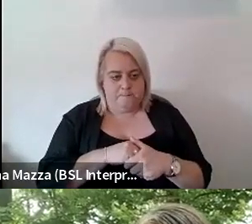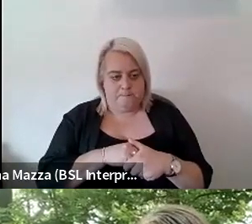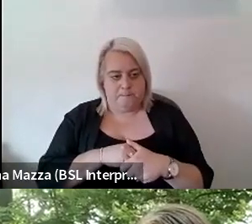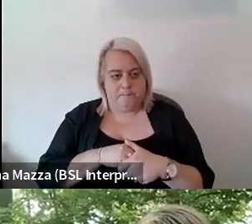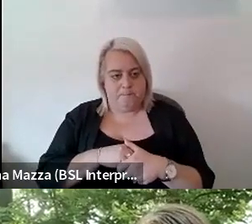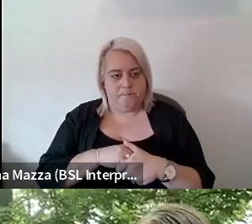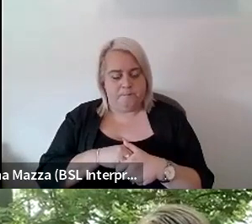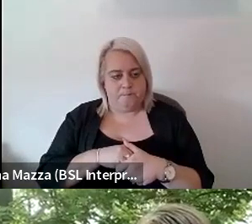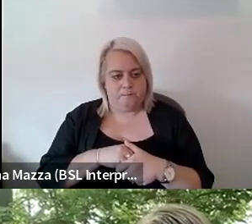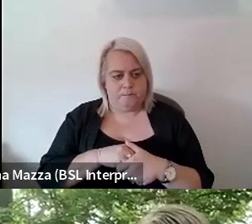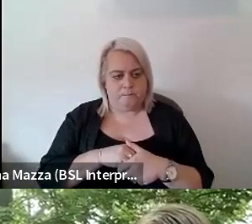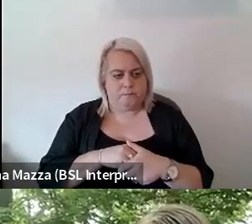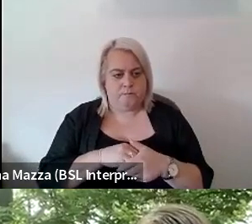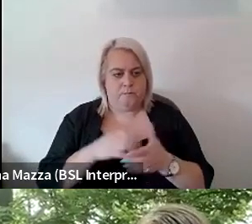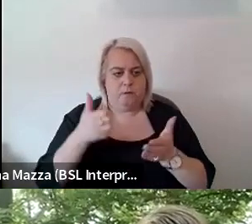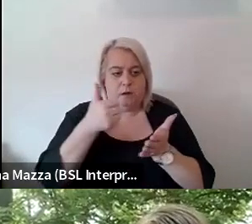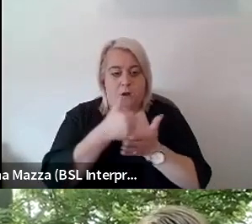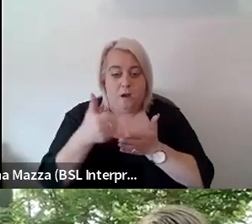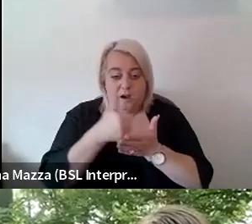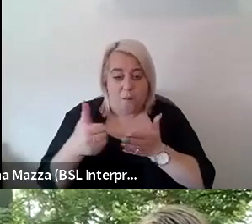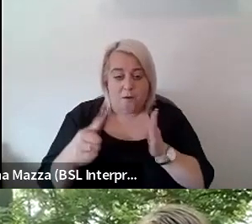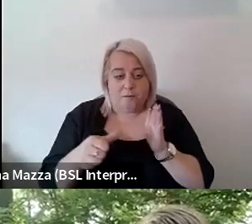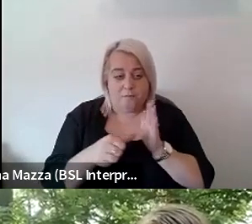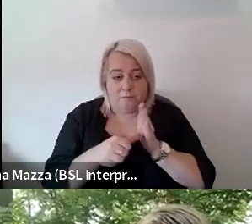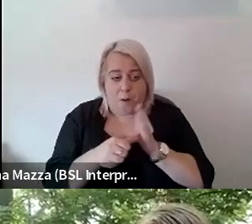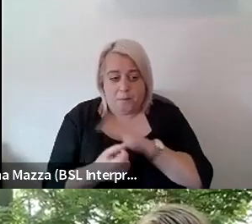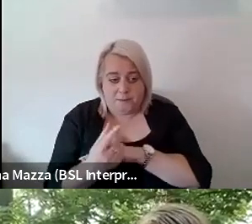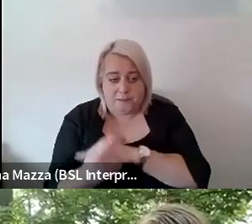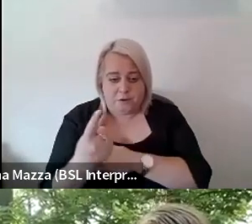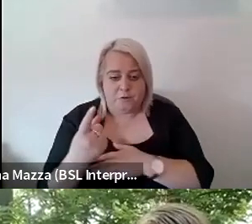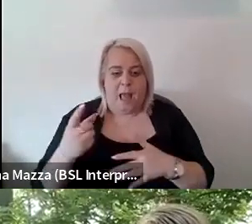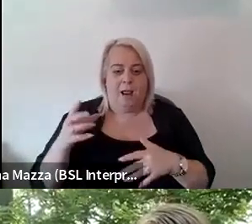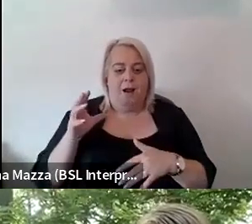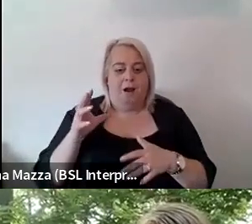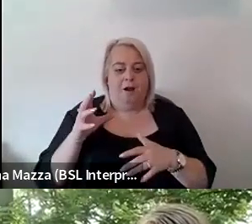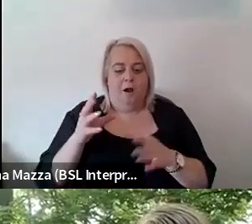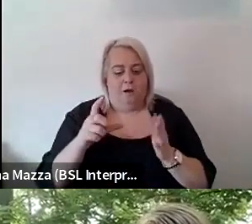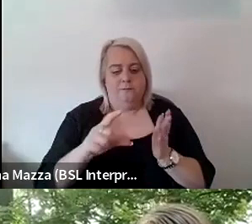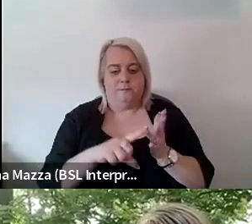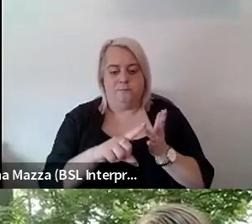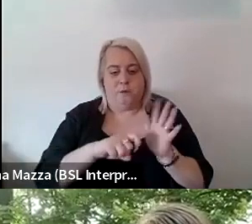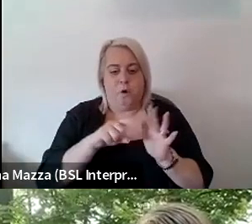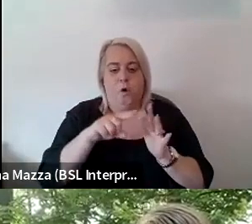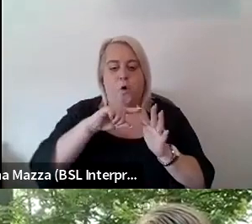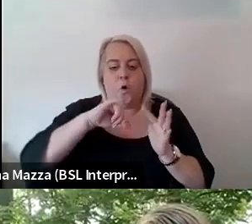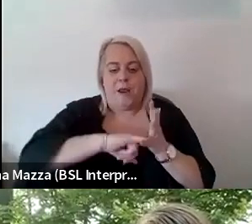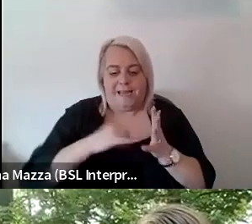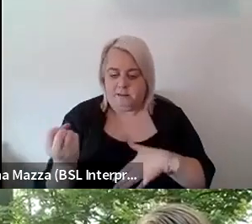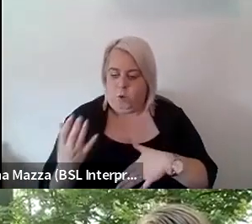Okay, and are there common things that you come across, like cookie notices or things like that that break that semantic